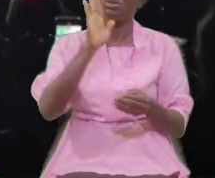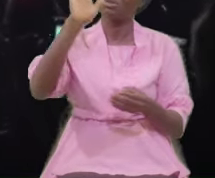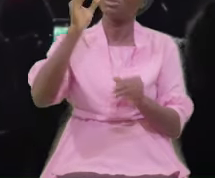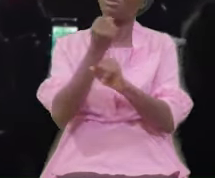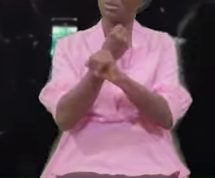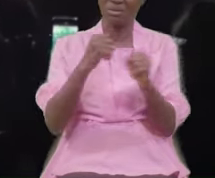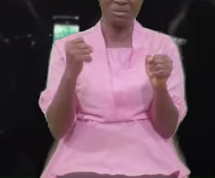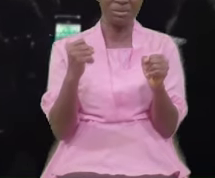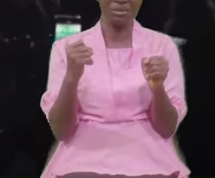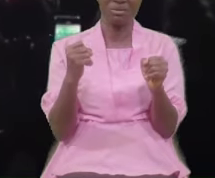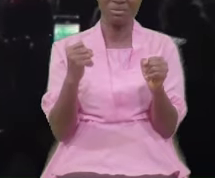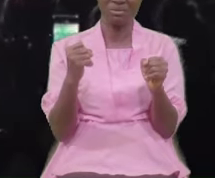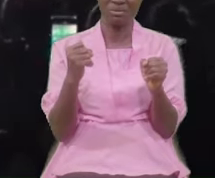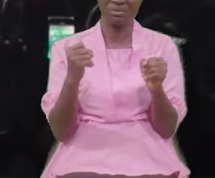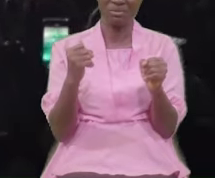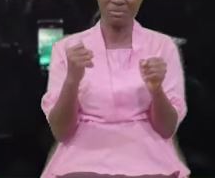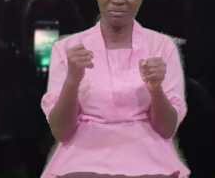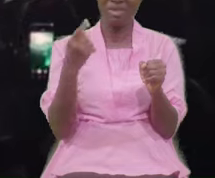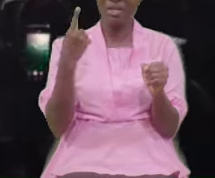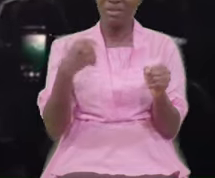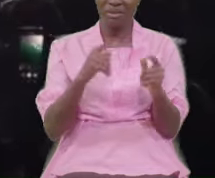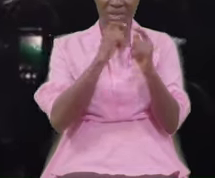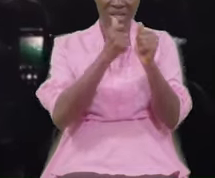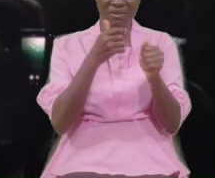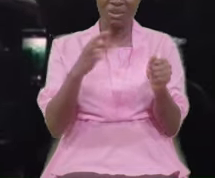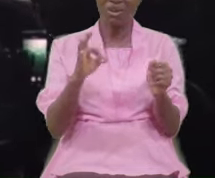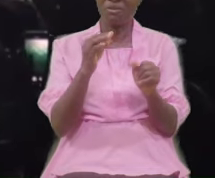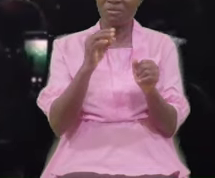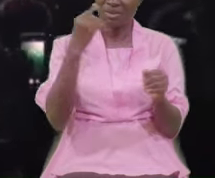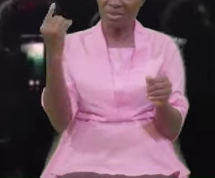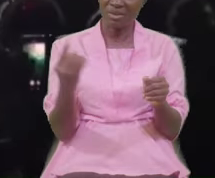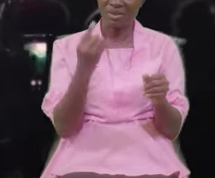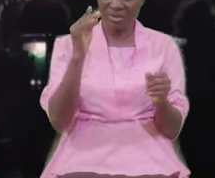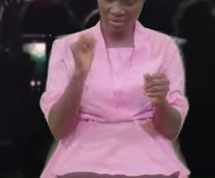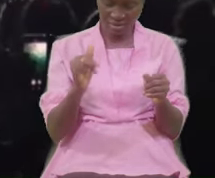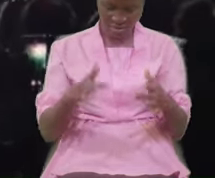kalasan The Gift of eternal life ang gas kinal